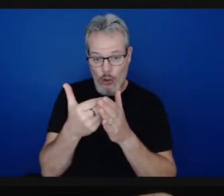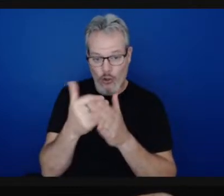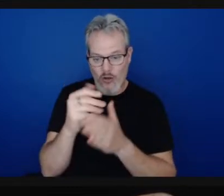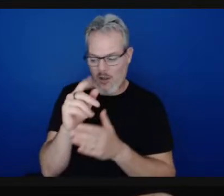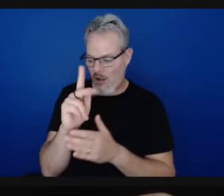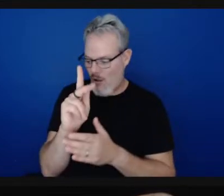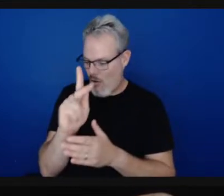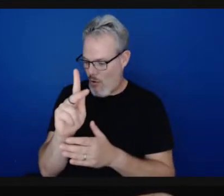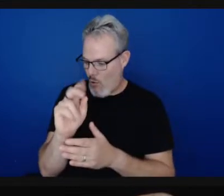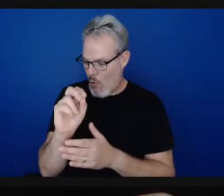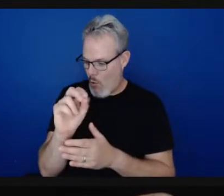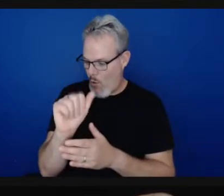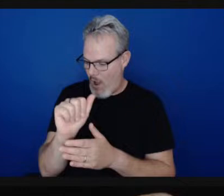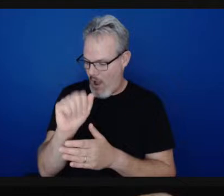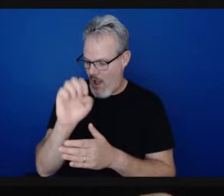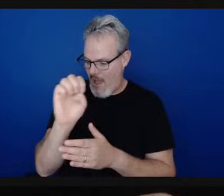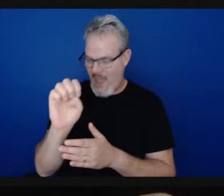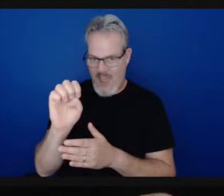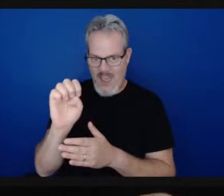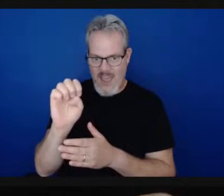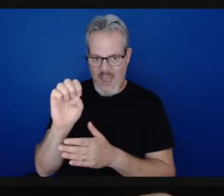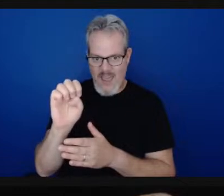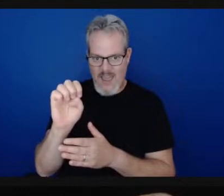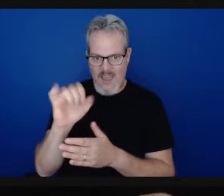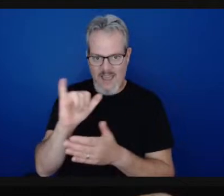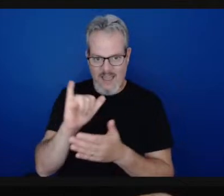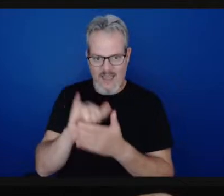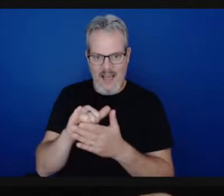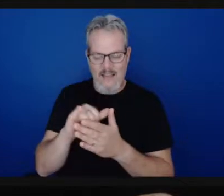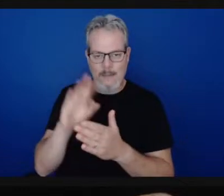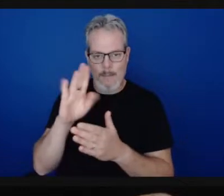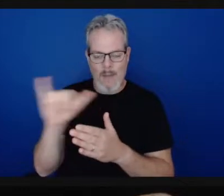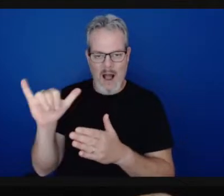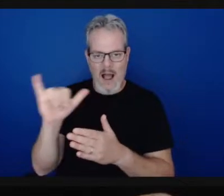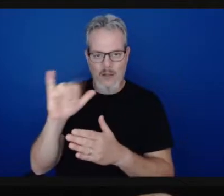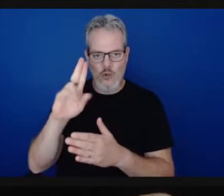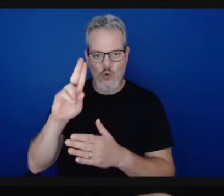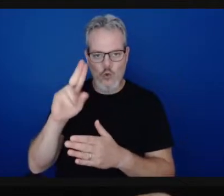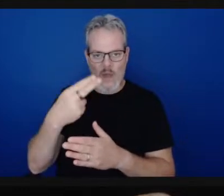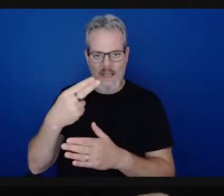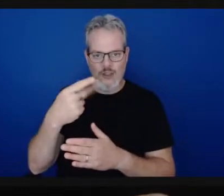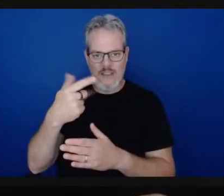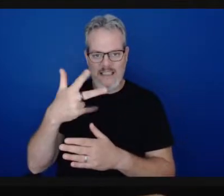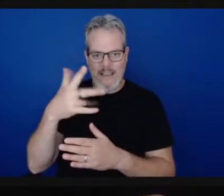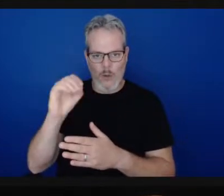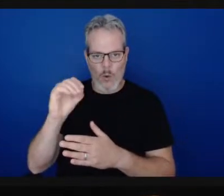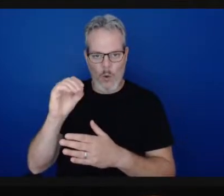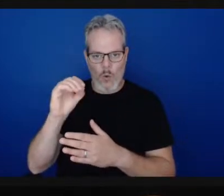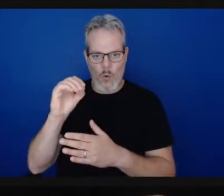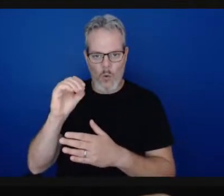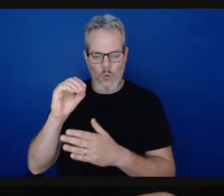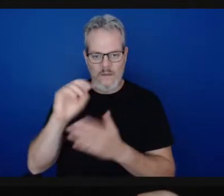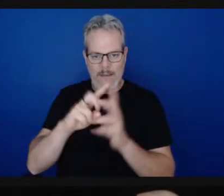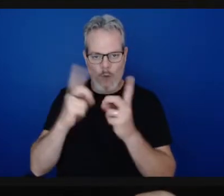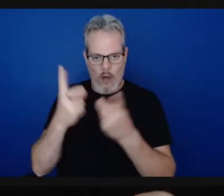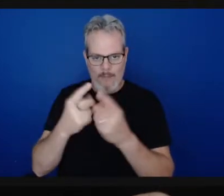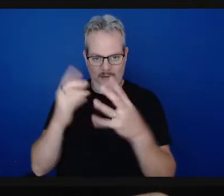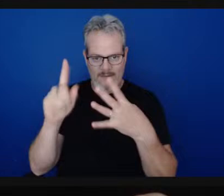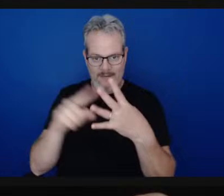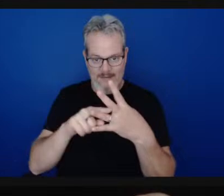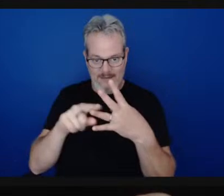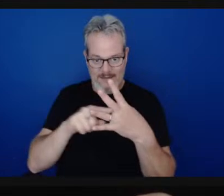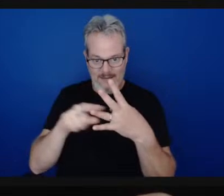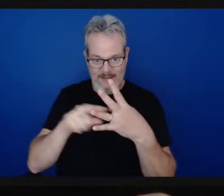Zone, right, by Steve Lundblad from Hilo Geology Department. The next week would be Drew Downs on